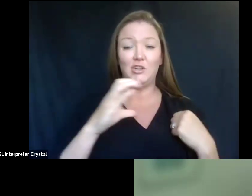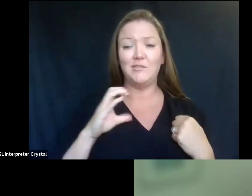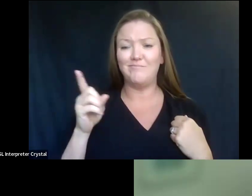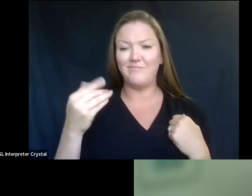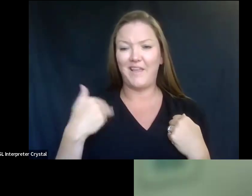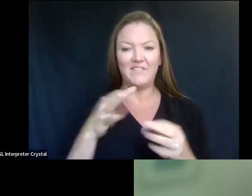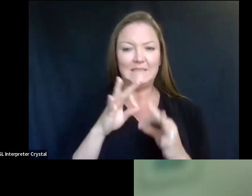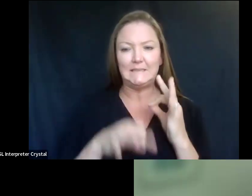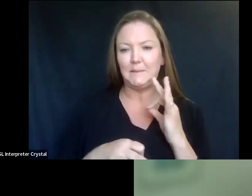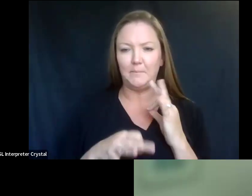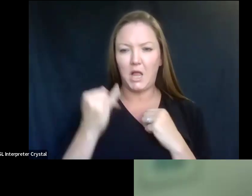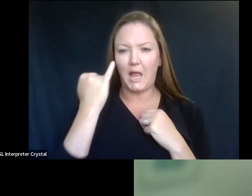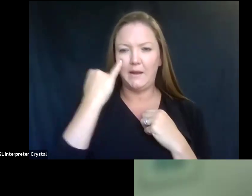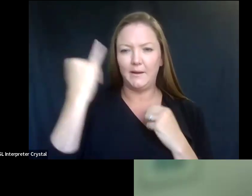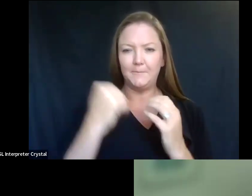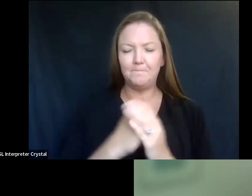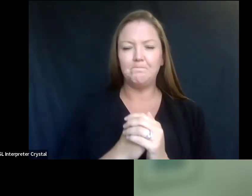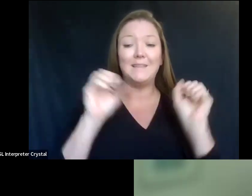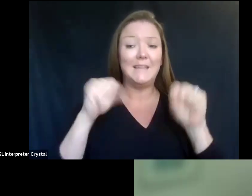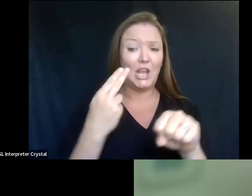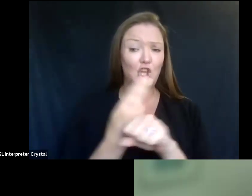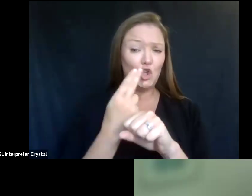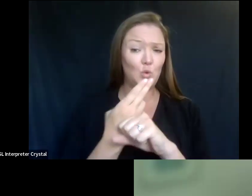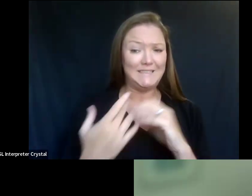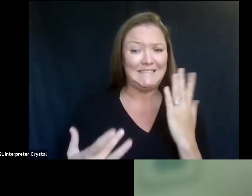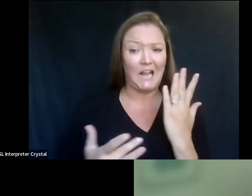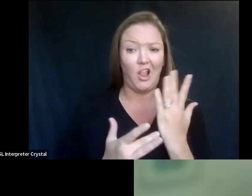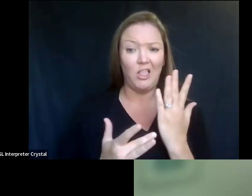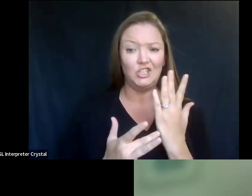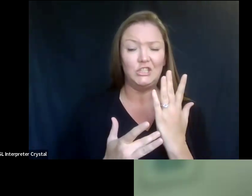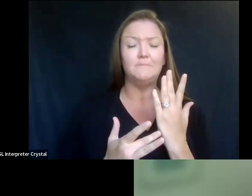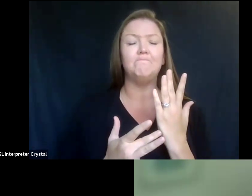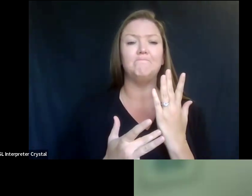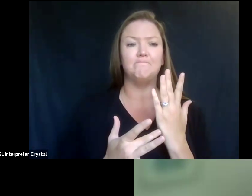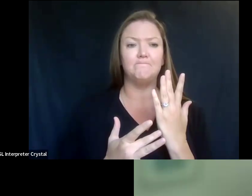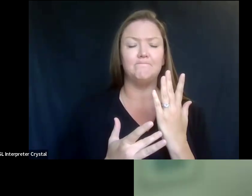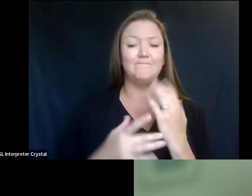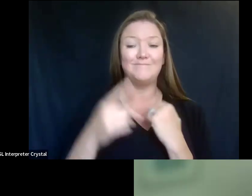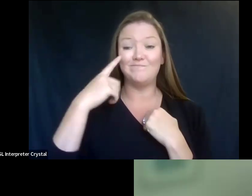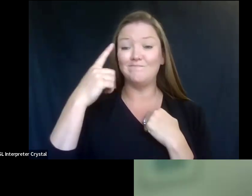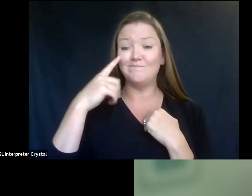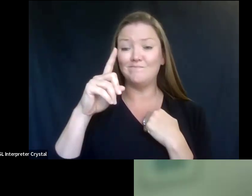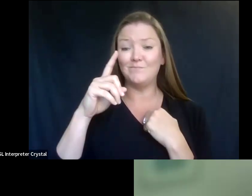idea that we can use technology to benefit,